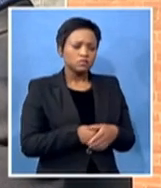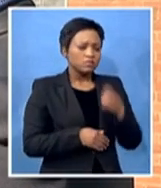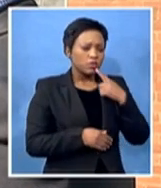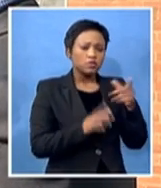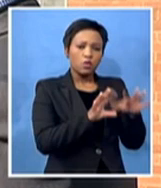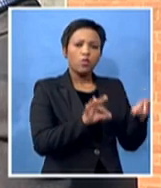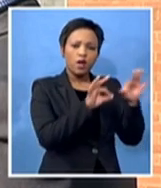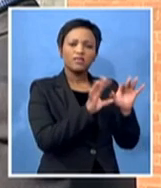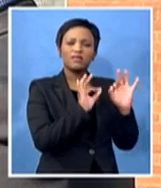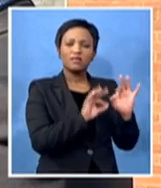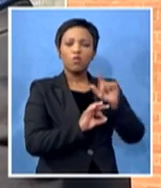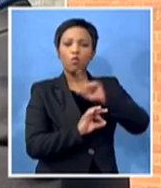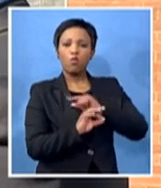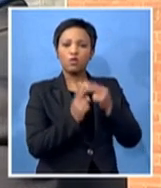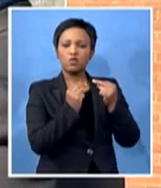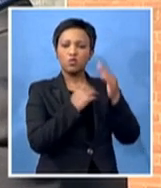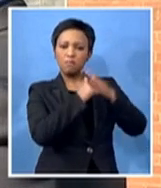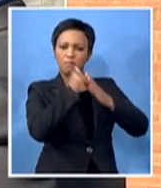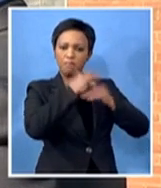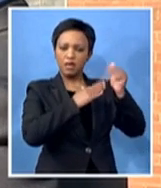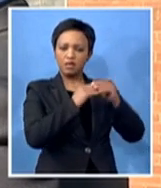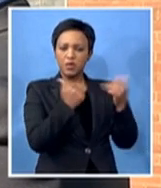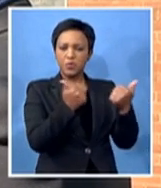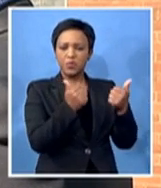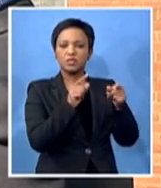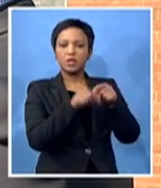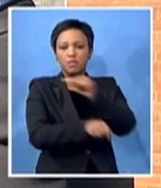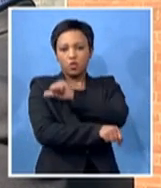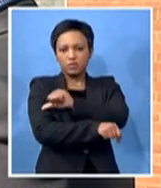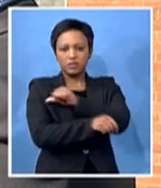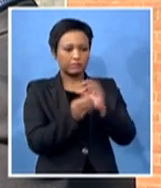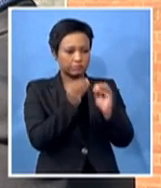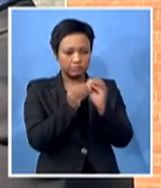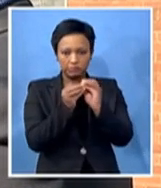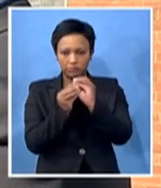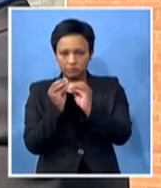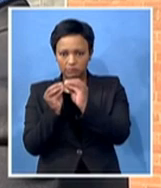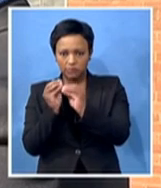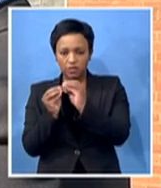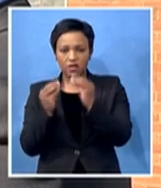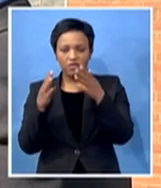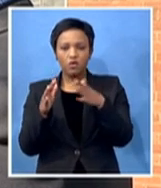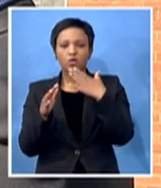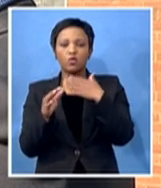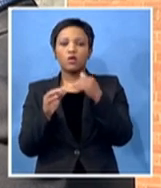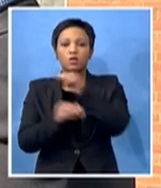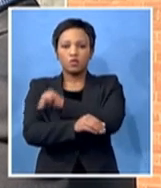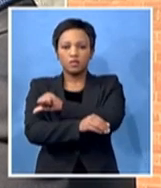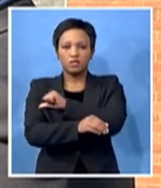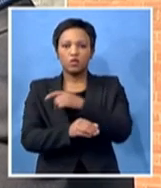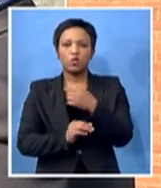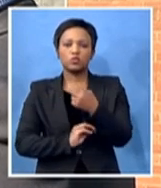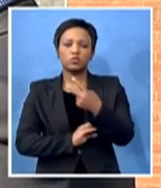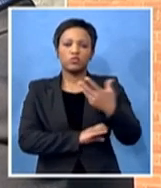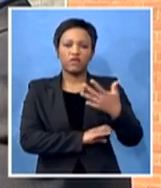renovated, the hospital as a whole. So it's worth it. 232 million, which have gone into the